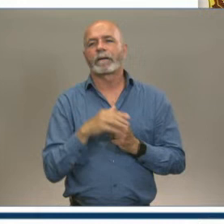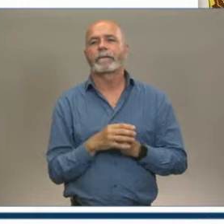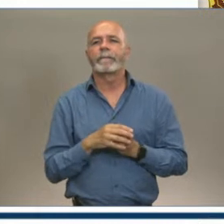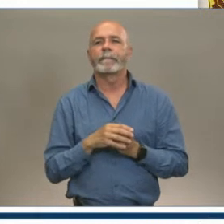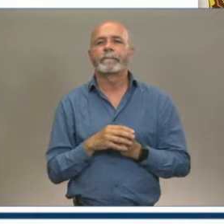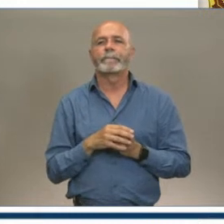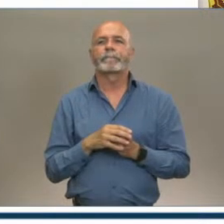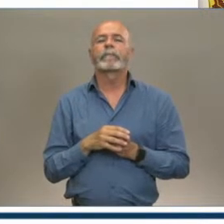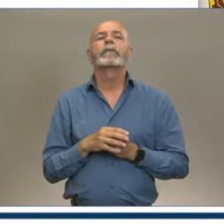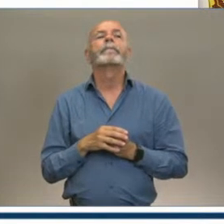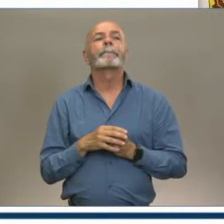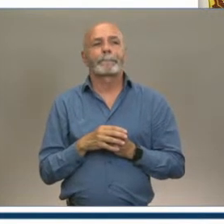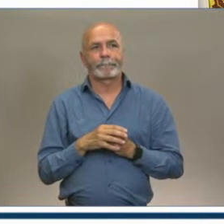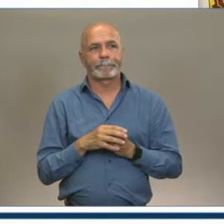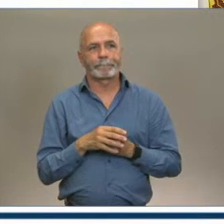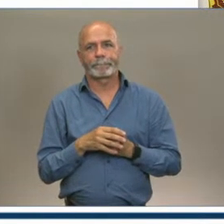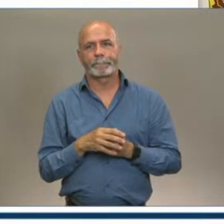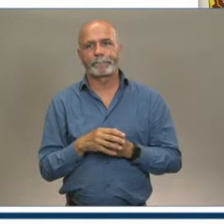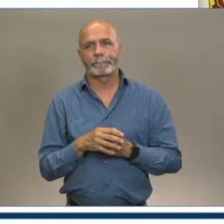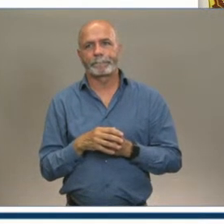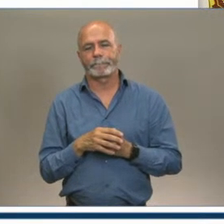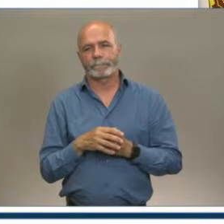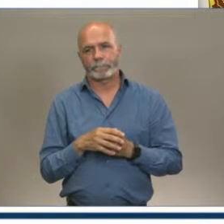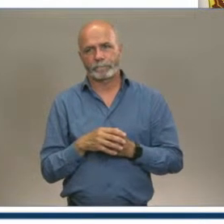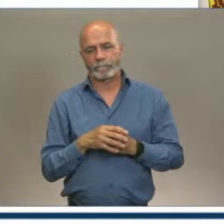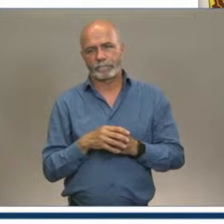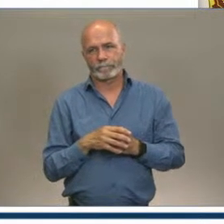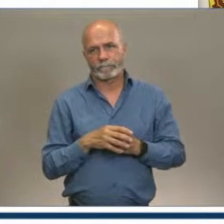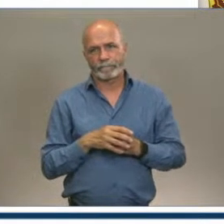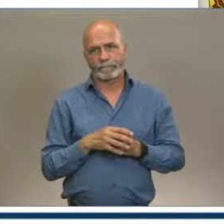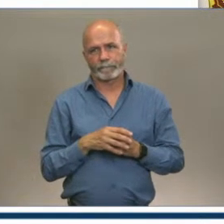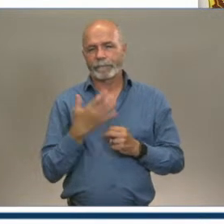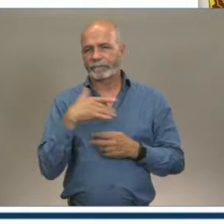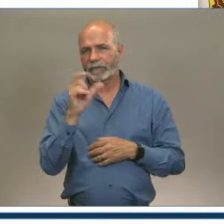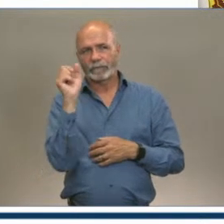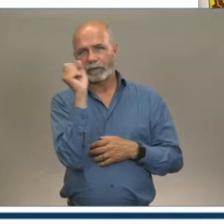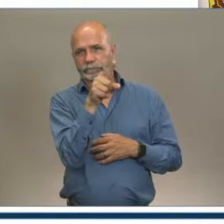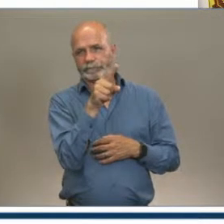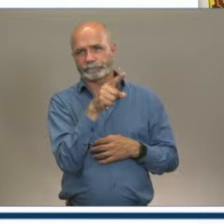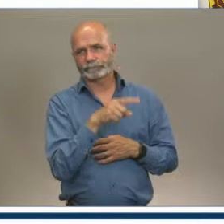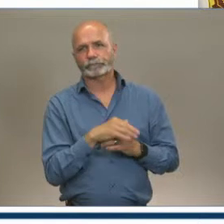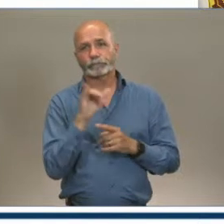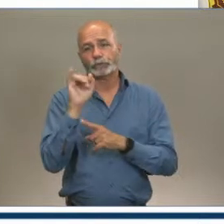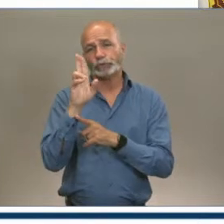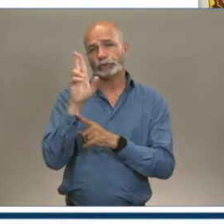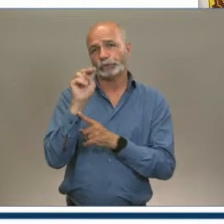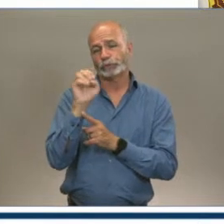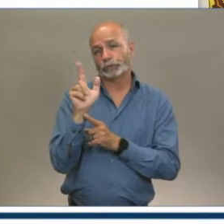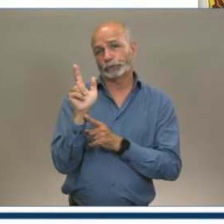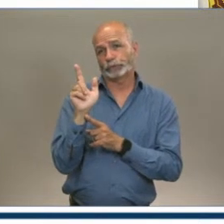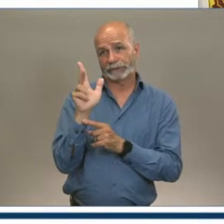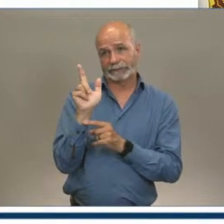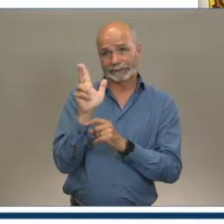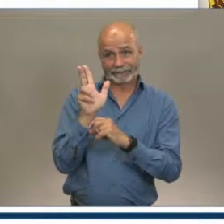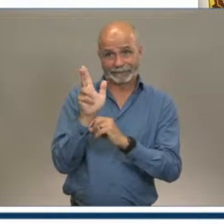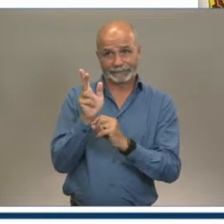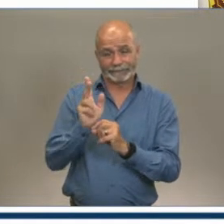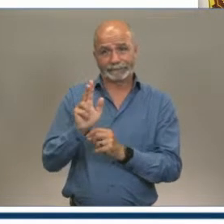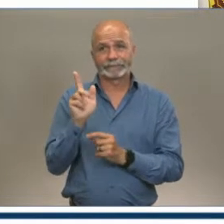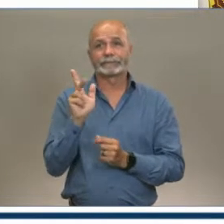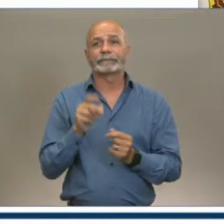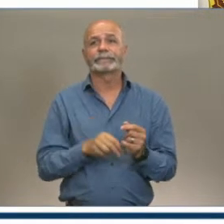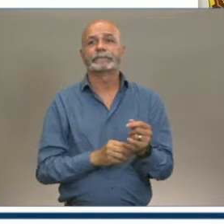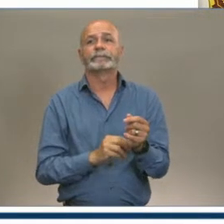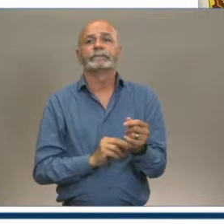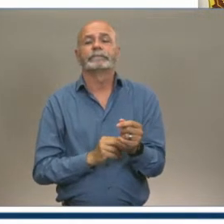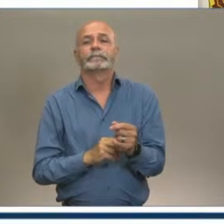Thank you. The question is regarding the June 23rd date, and just wondering what